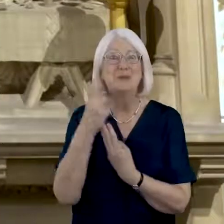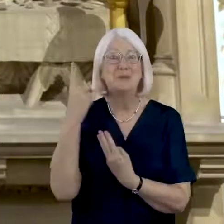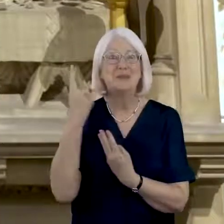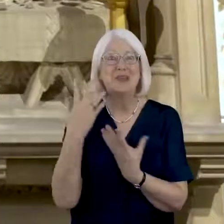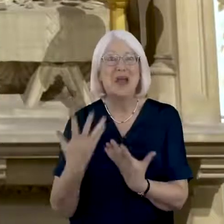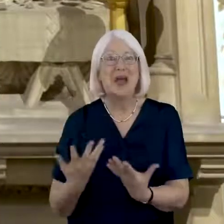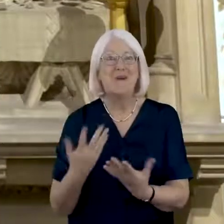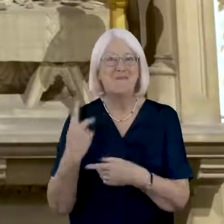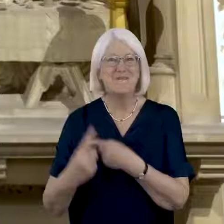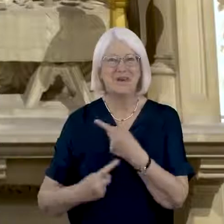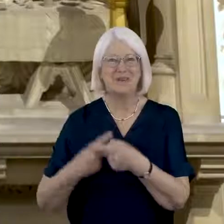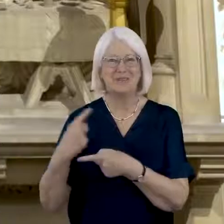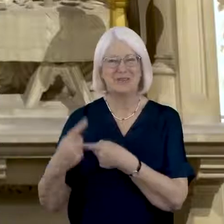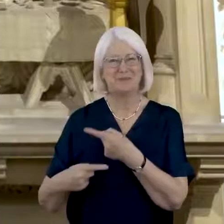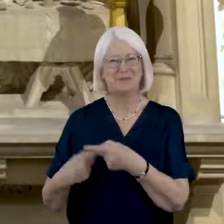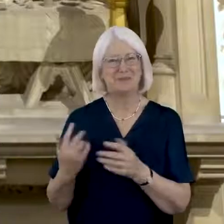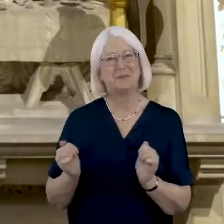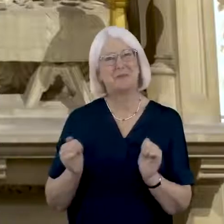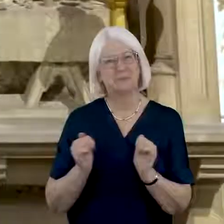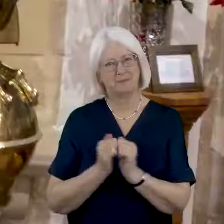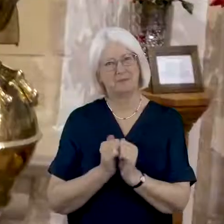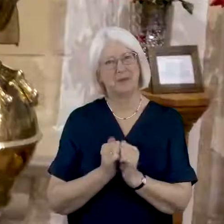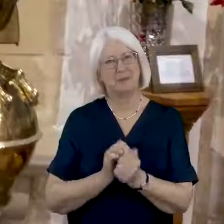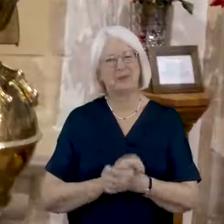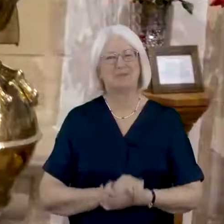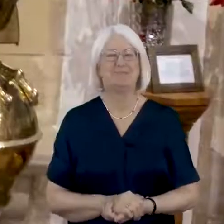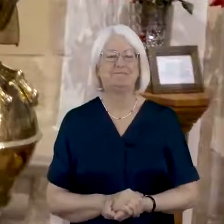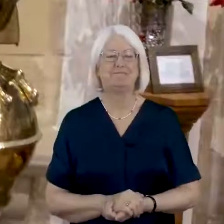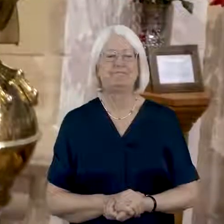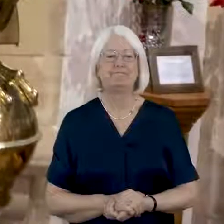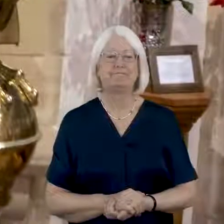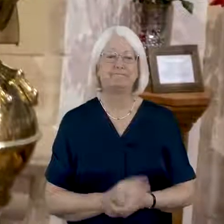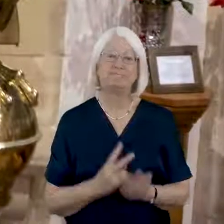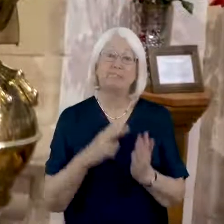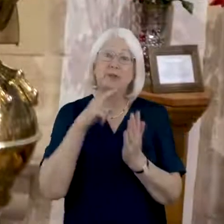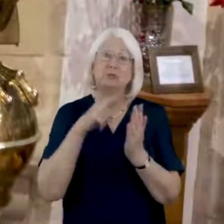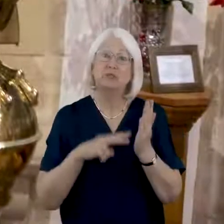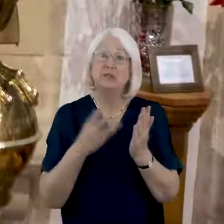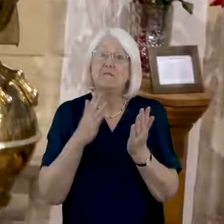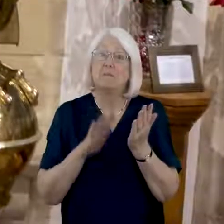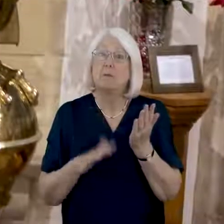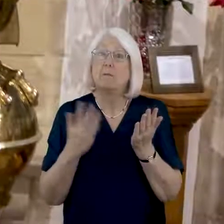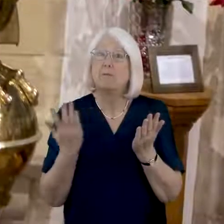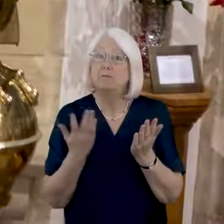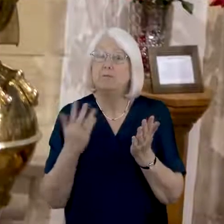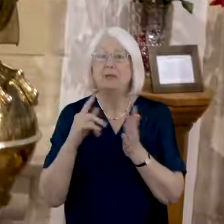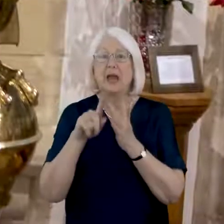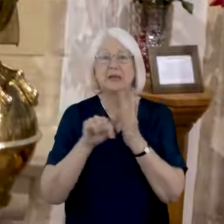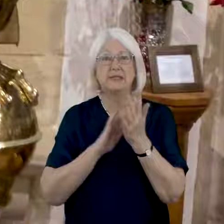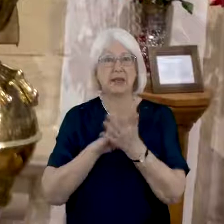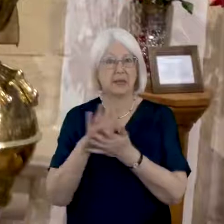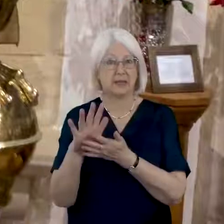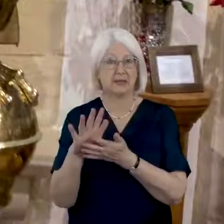and forever. Amen. A reading from the book of the prophet Isaiah.